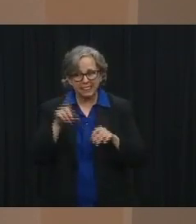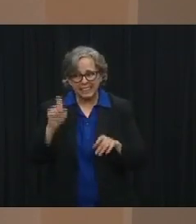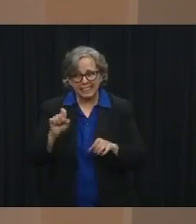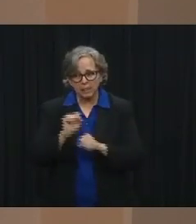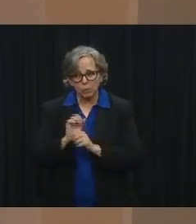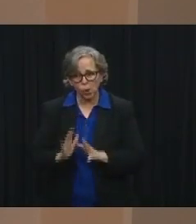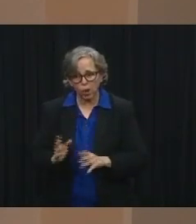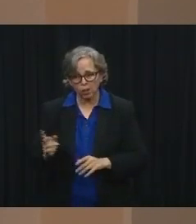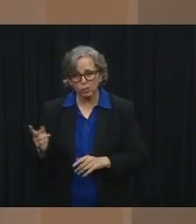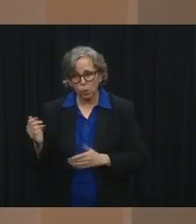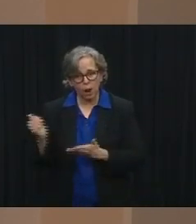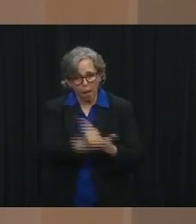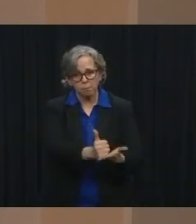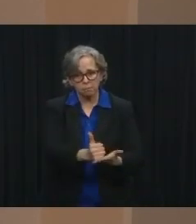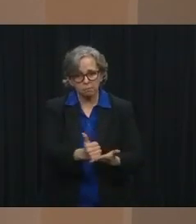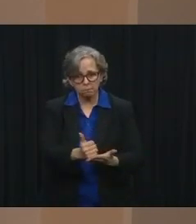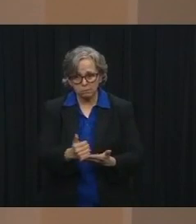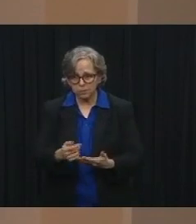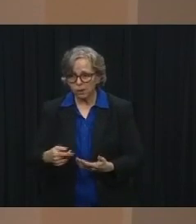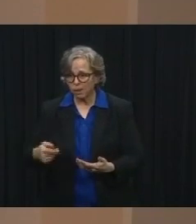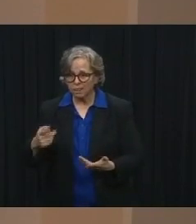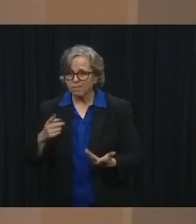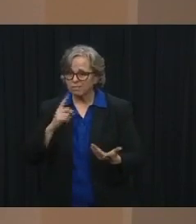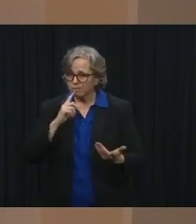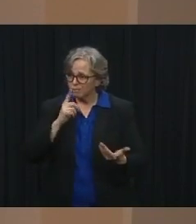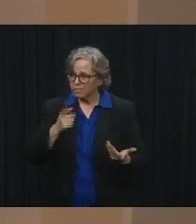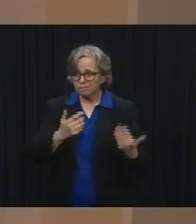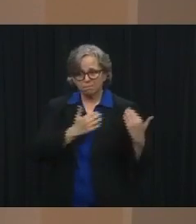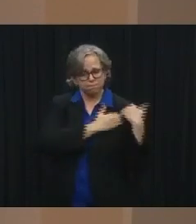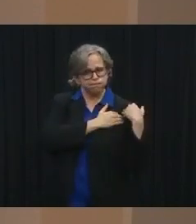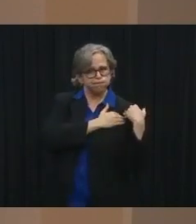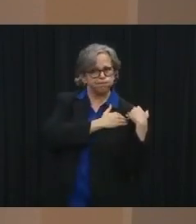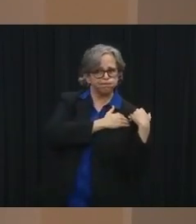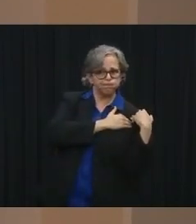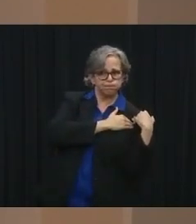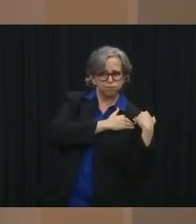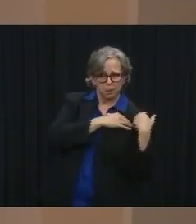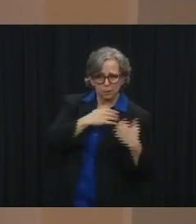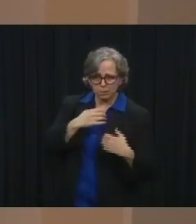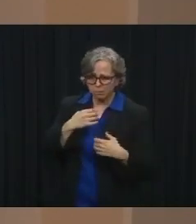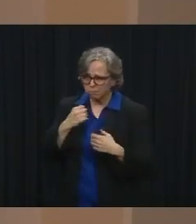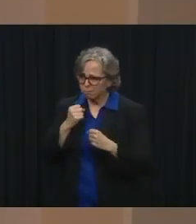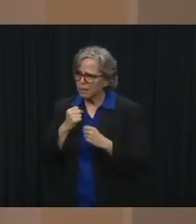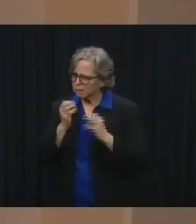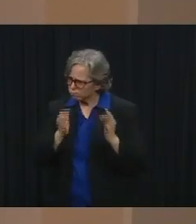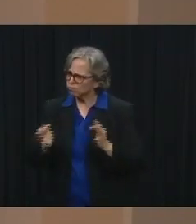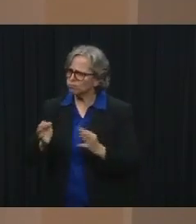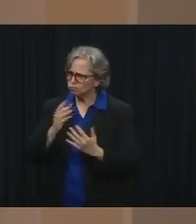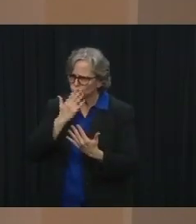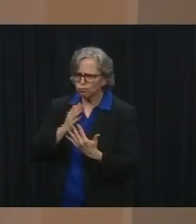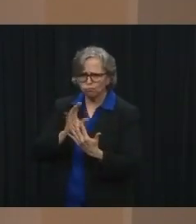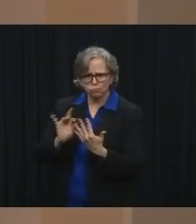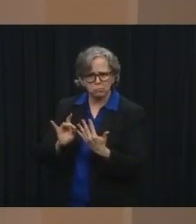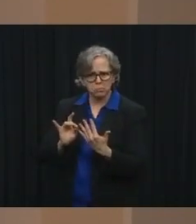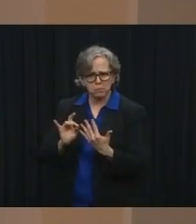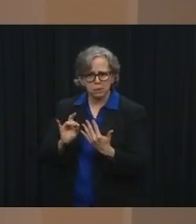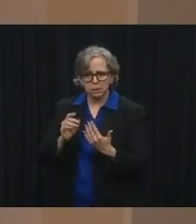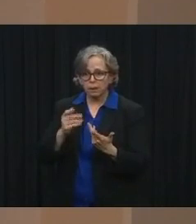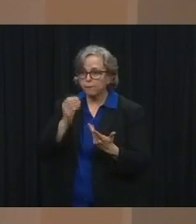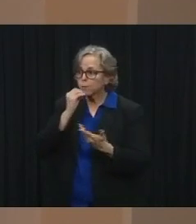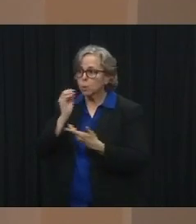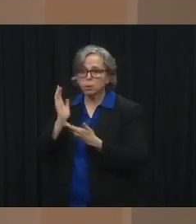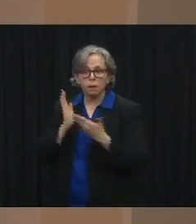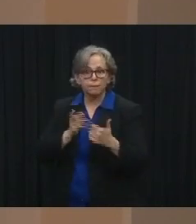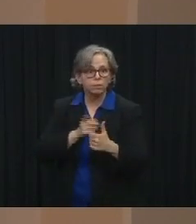help with this. They're being responsible, they're doing the right thing, but everybody from food delivery to grocery stores and the like, they're calling